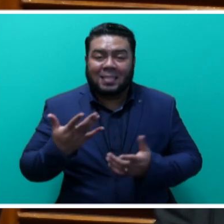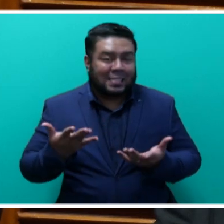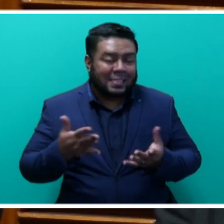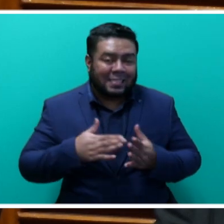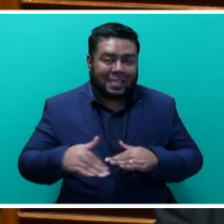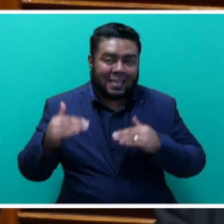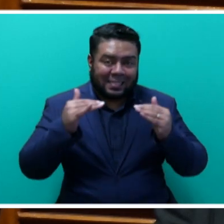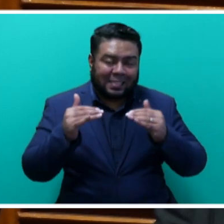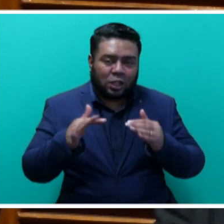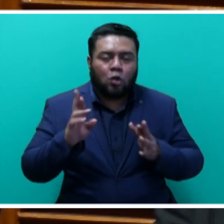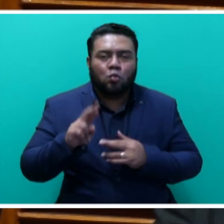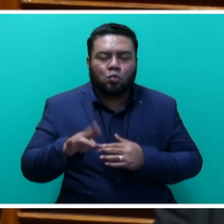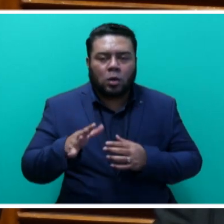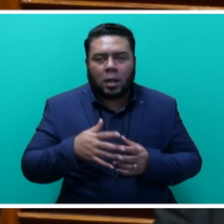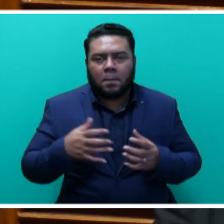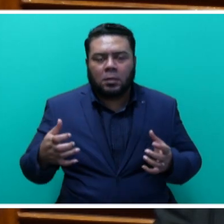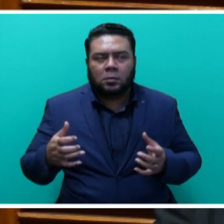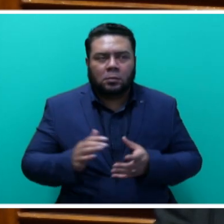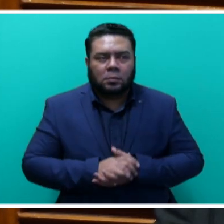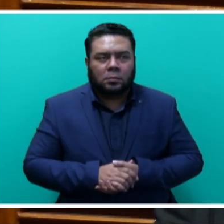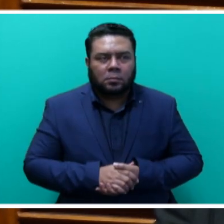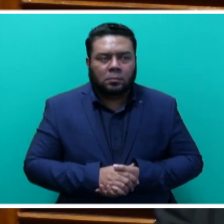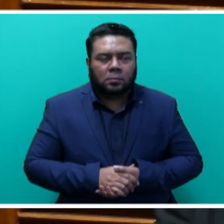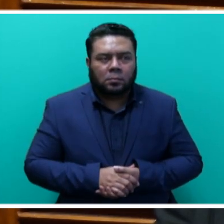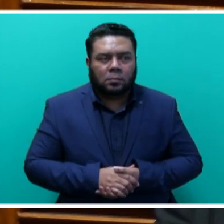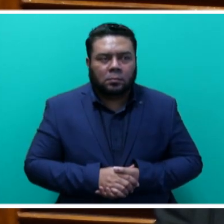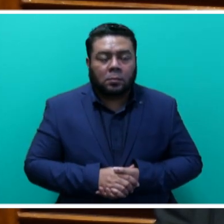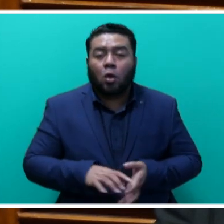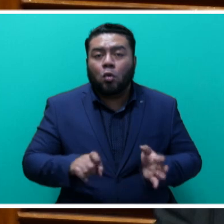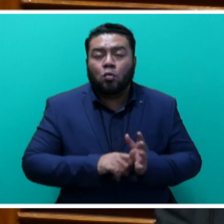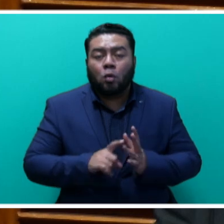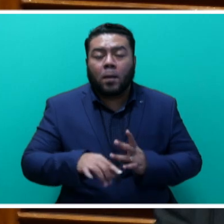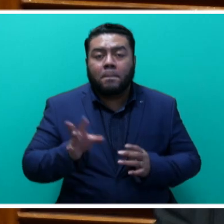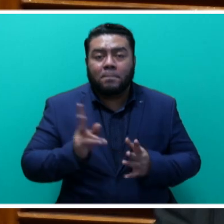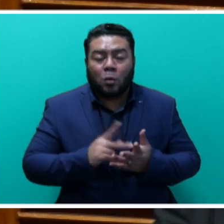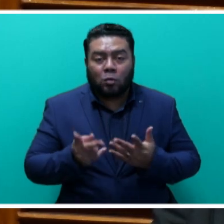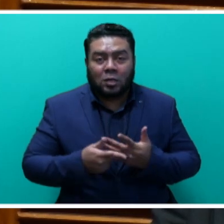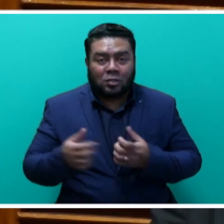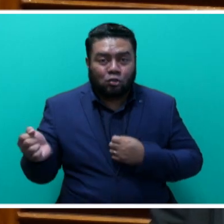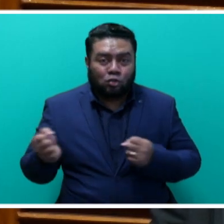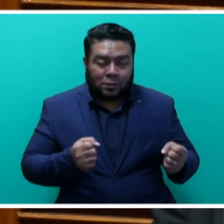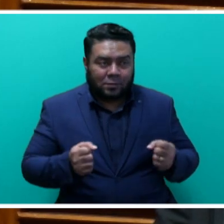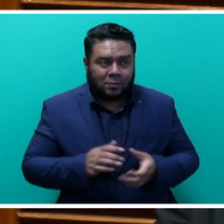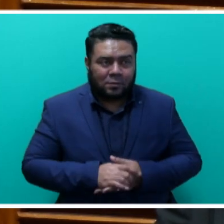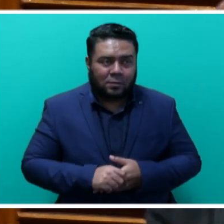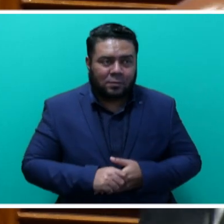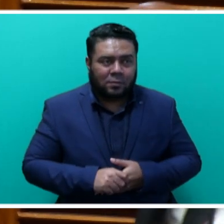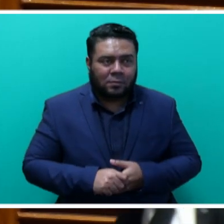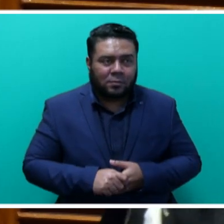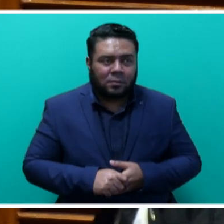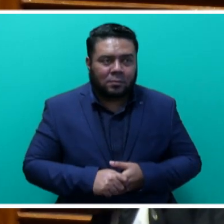reducing rural-urban drift. Mr. Speaker, sir, given the ROI program's shift towards result-based development